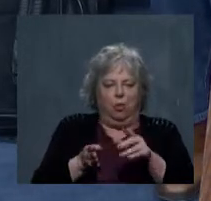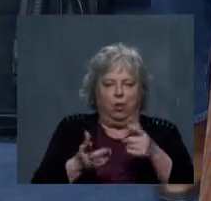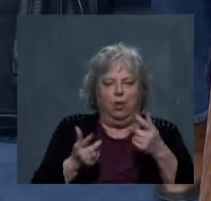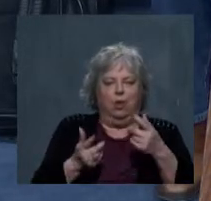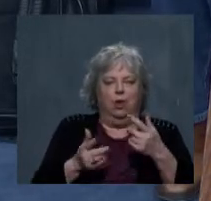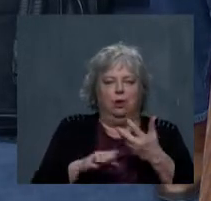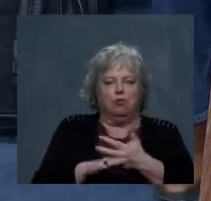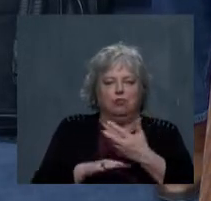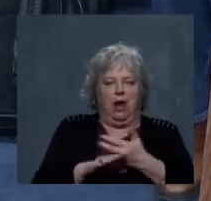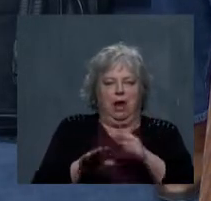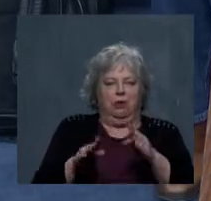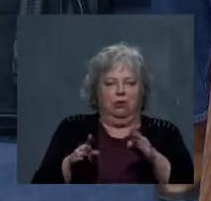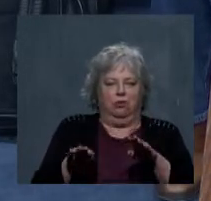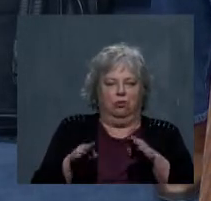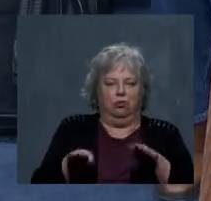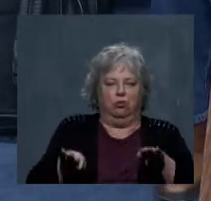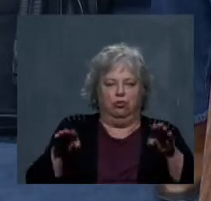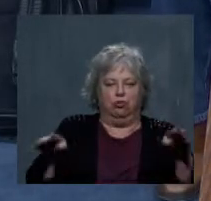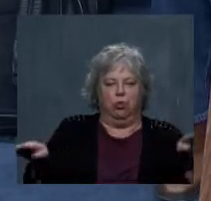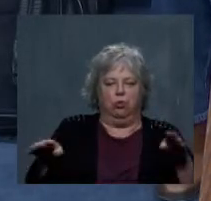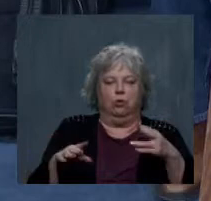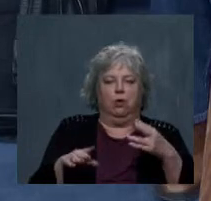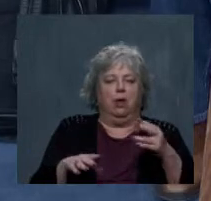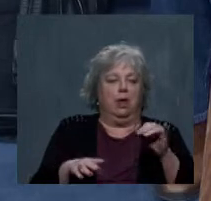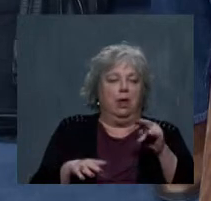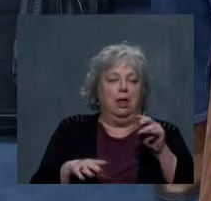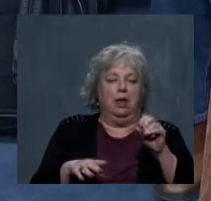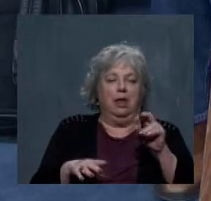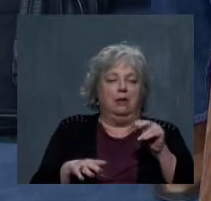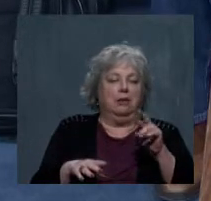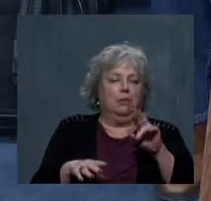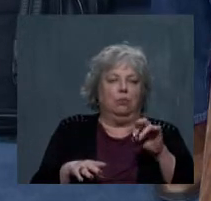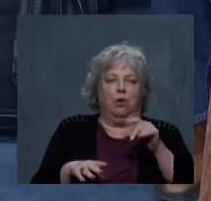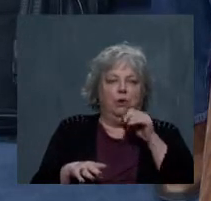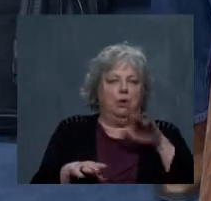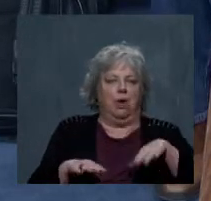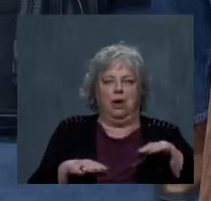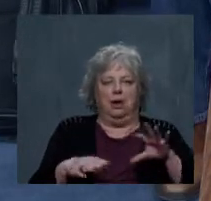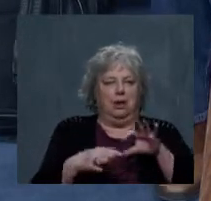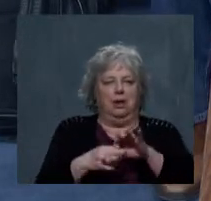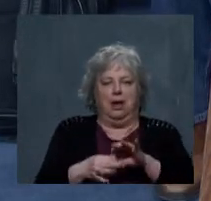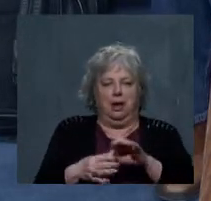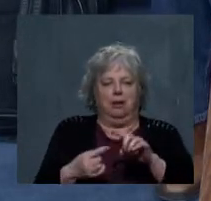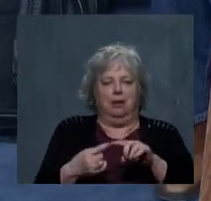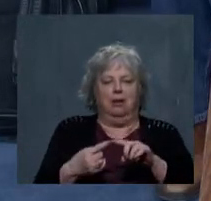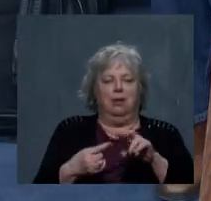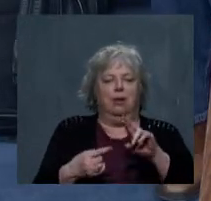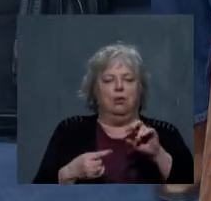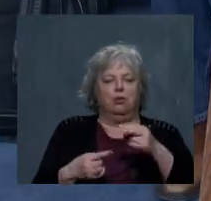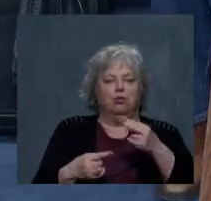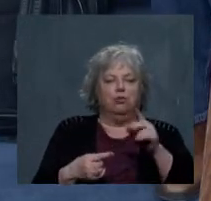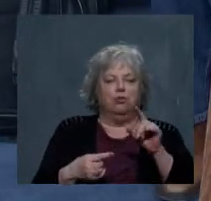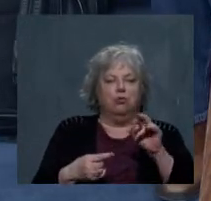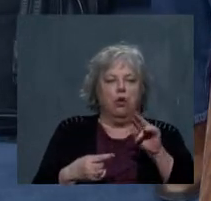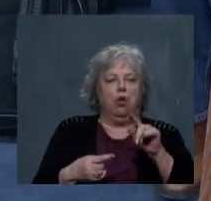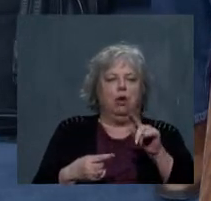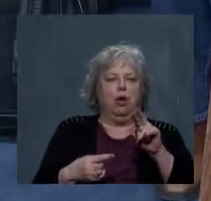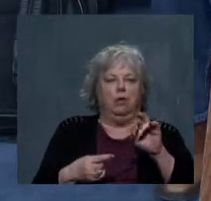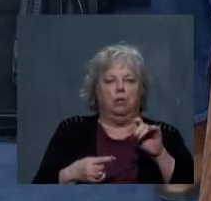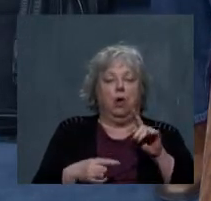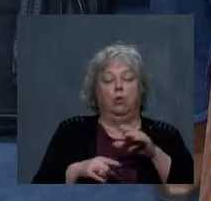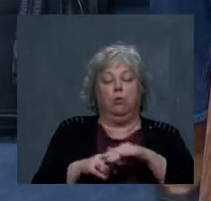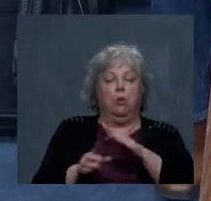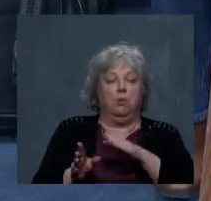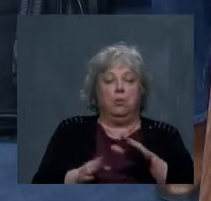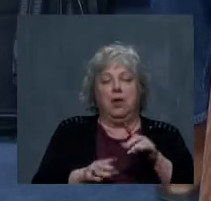shoulders on it. Henson Road had not been connected. Rawling Road was on the, you know, on the plans, but